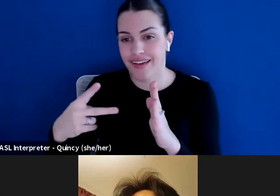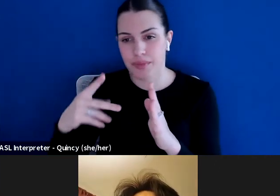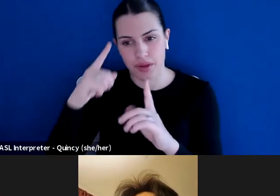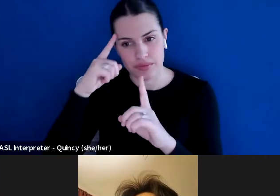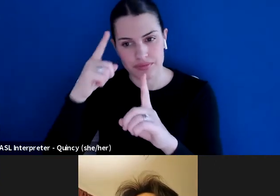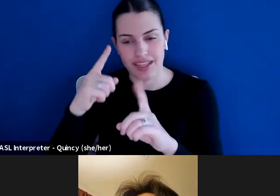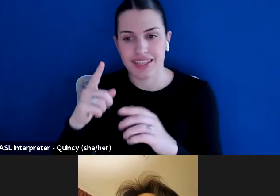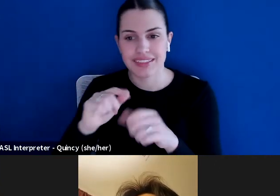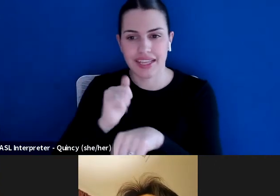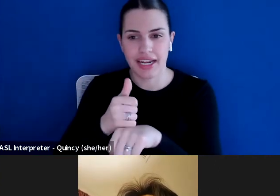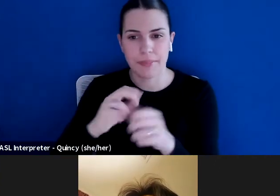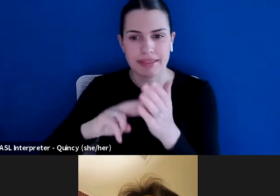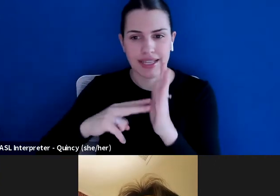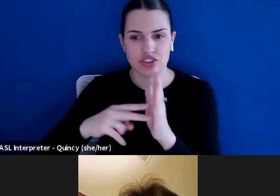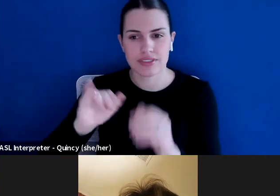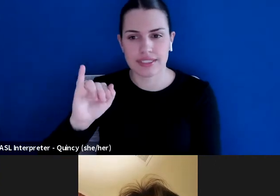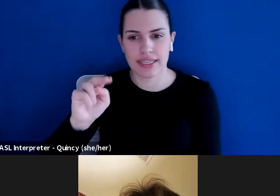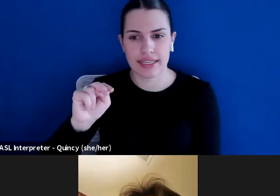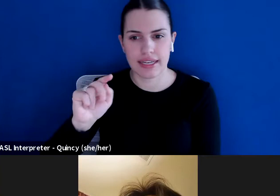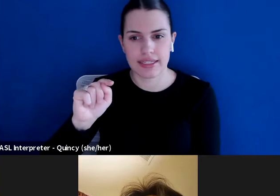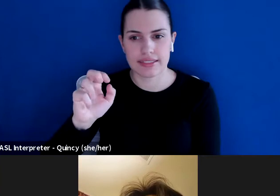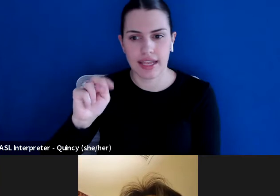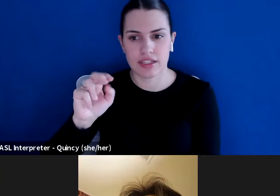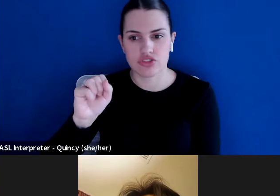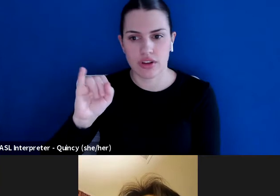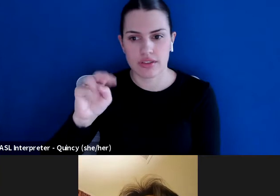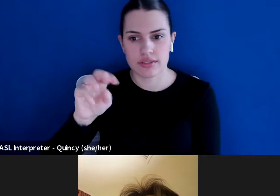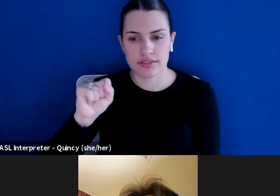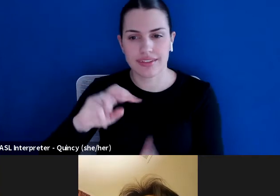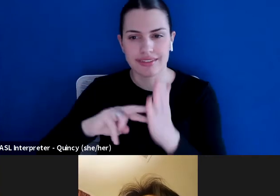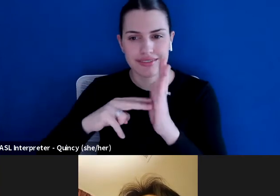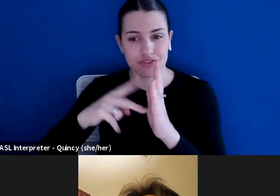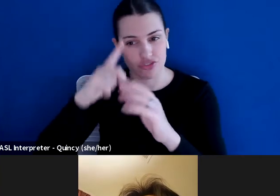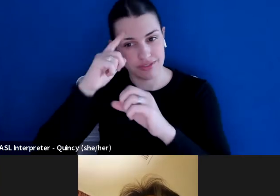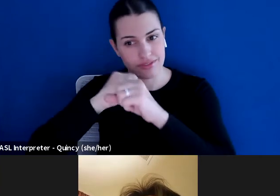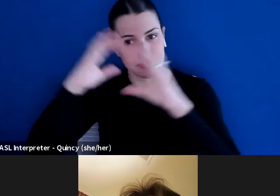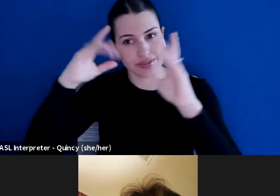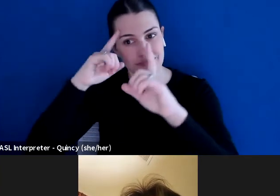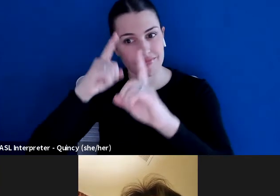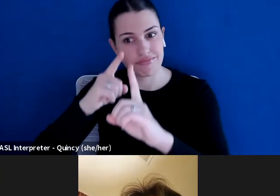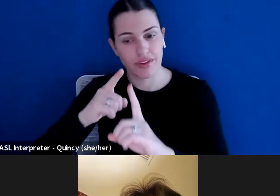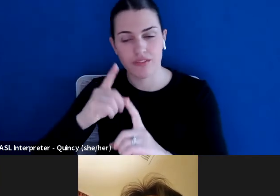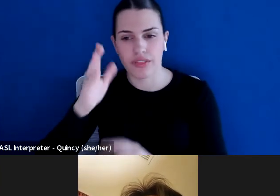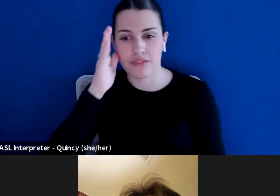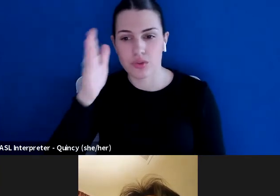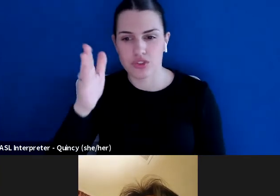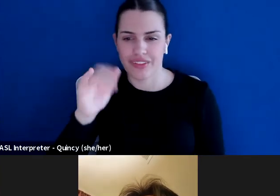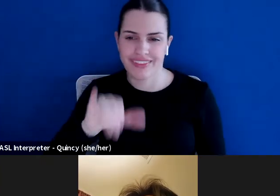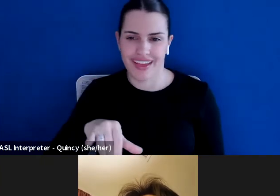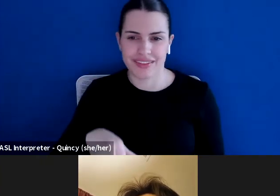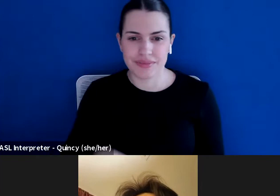intentions for the present, for the future, what have you. So those are just a little bit of what to expect from this